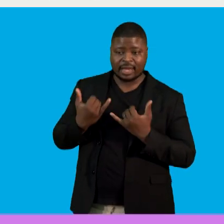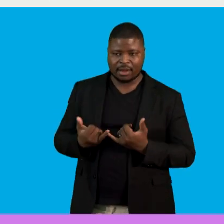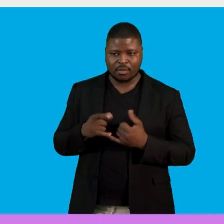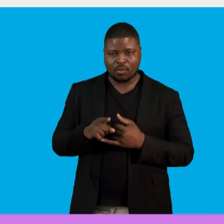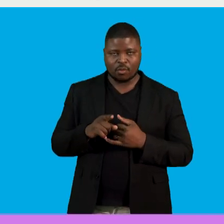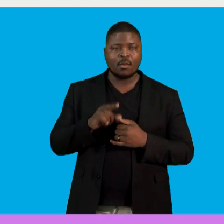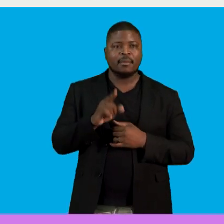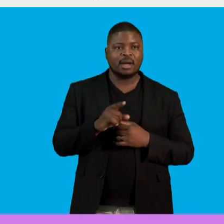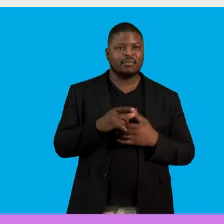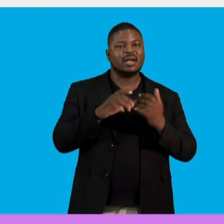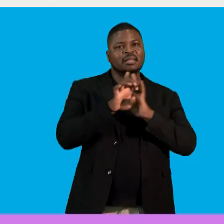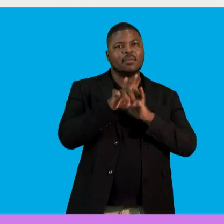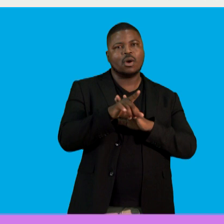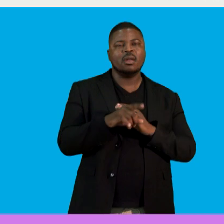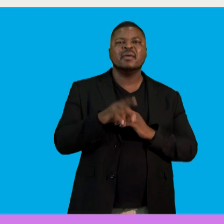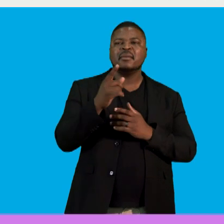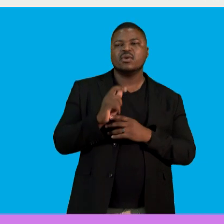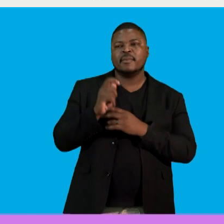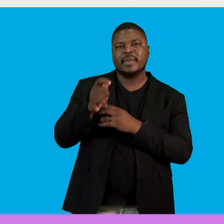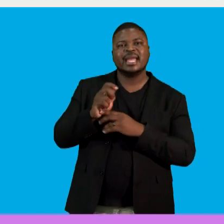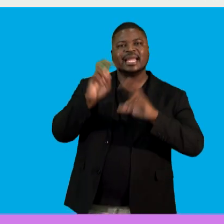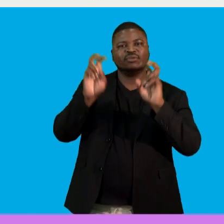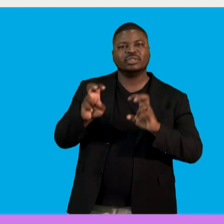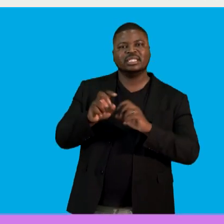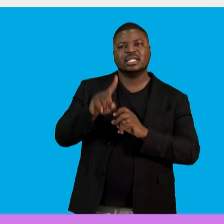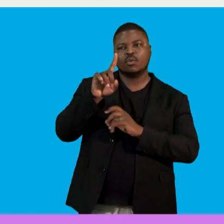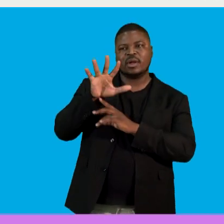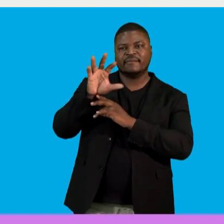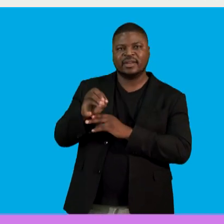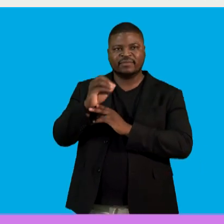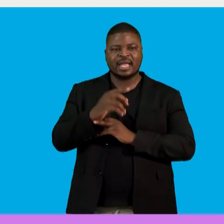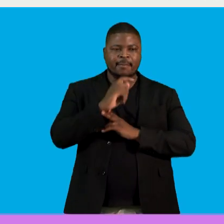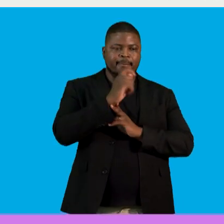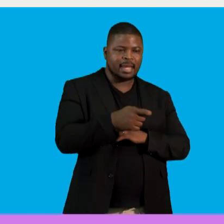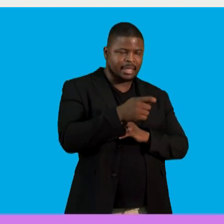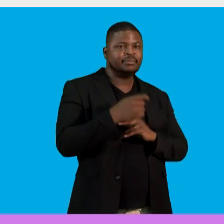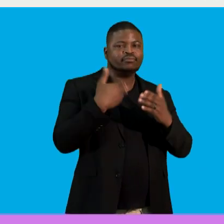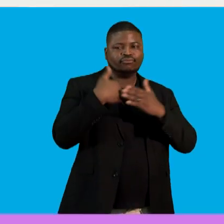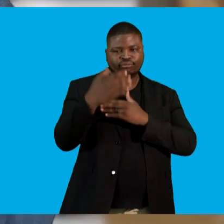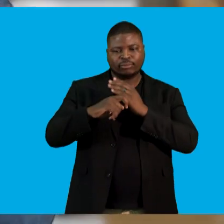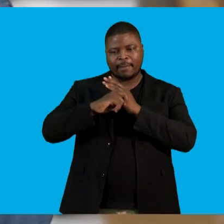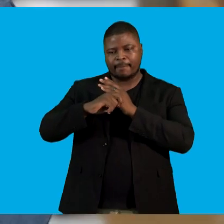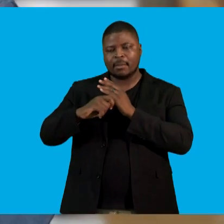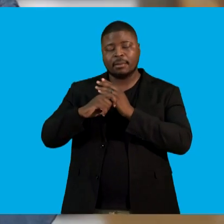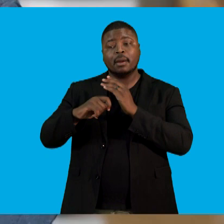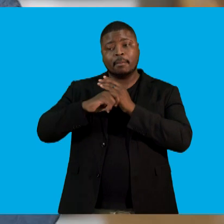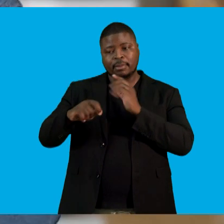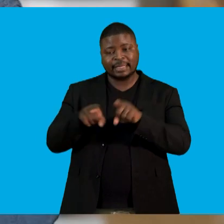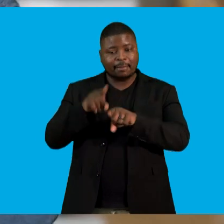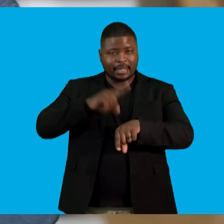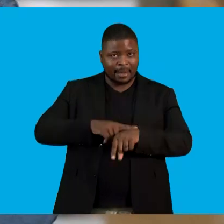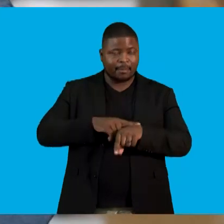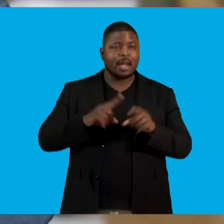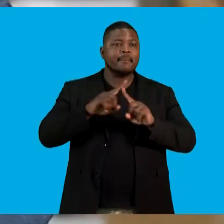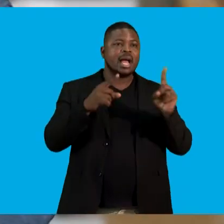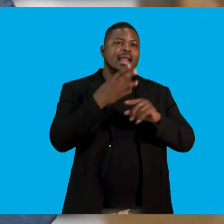buying electricity of 150 and loading it onto your prepaid meter. That says now this is the amount of money that you have